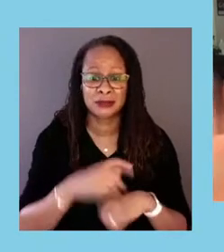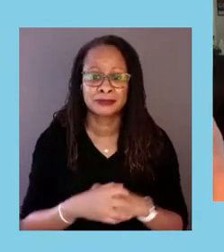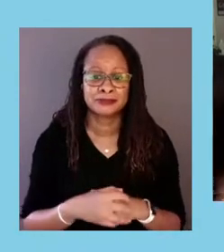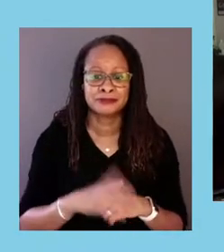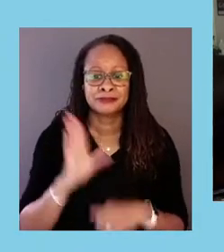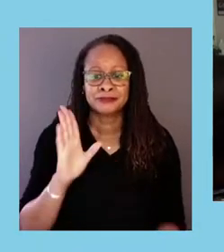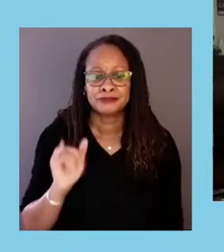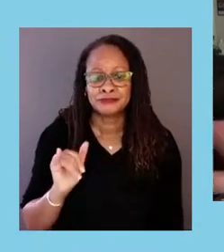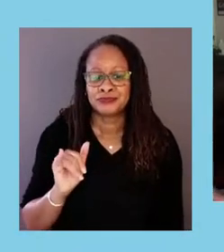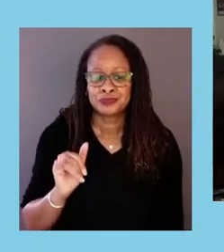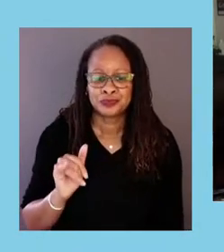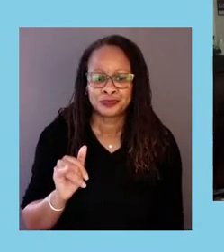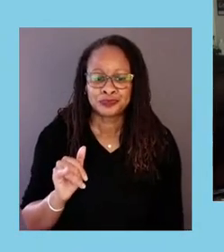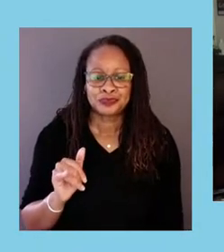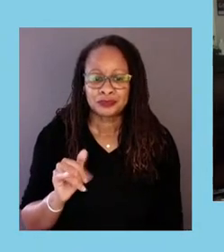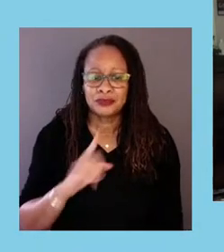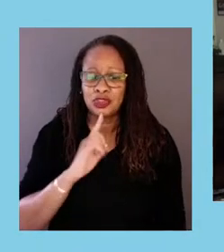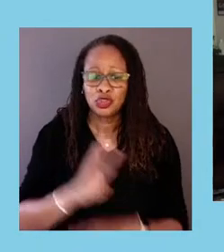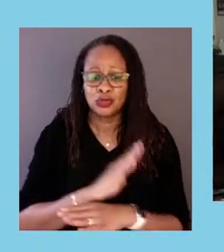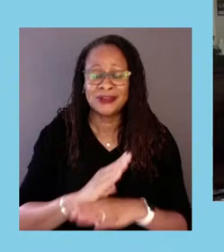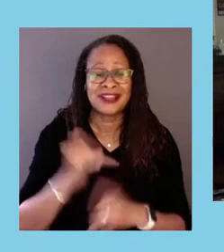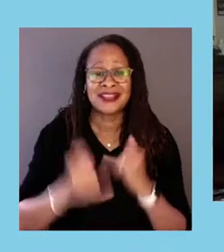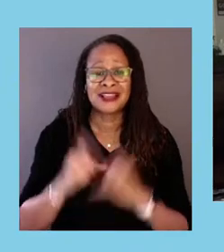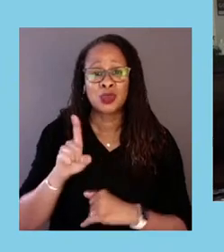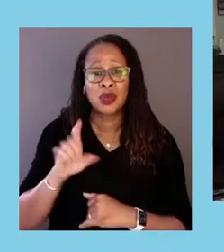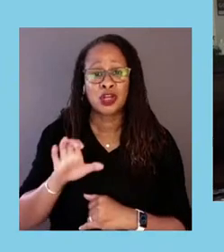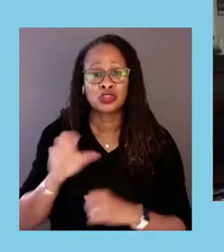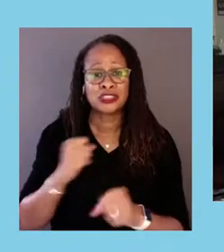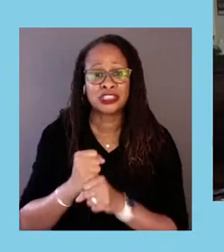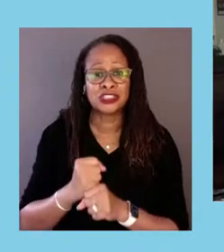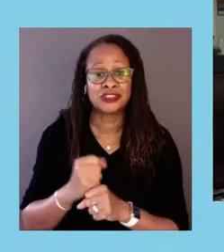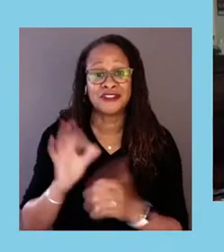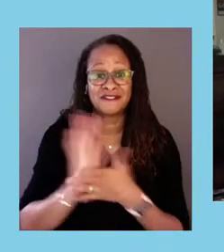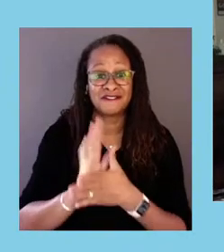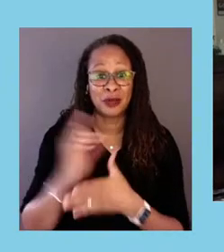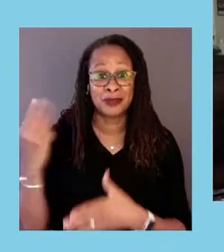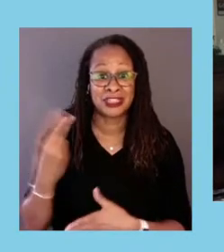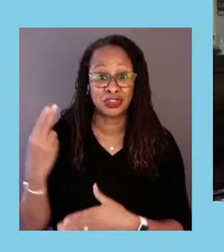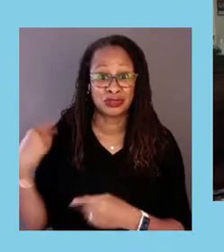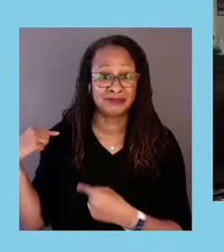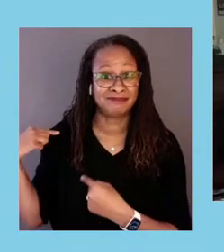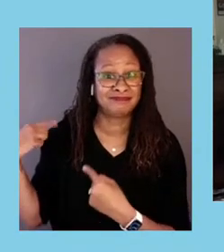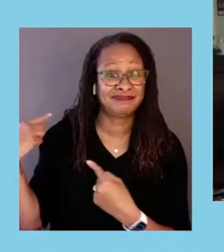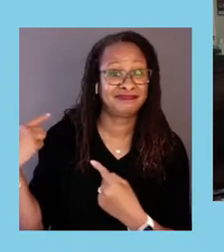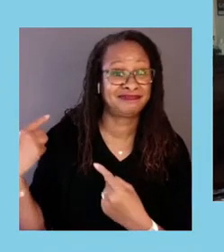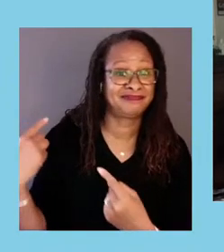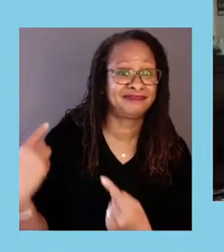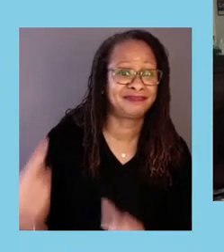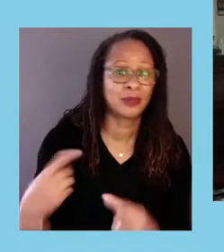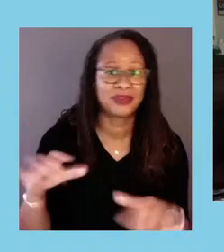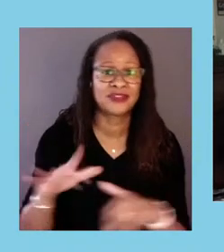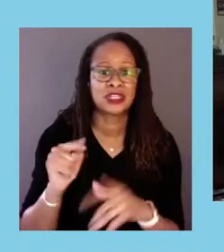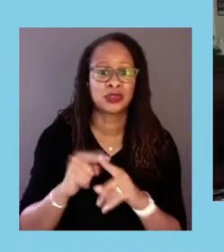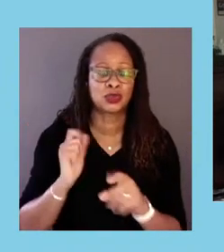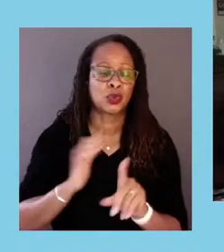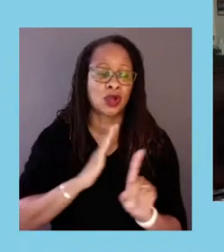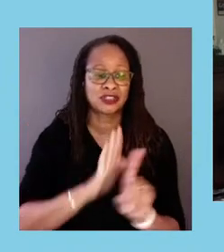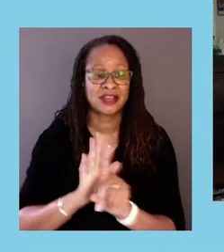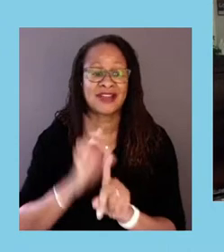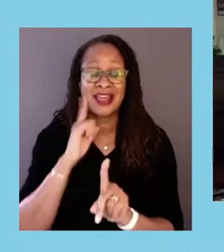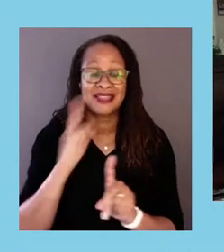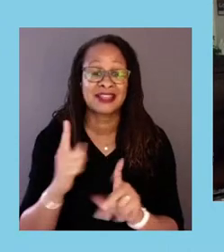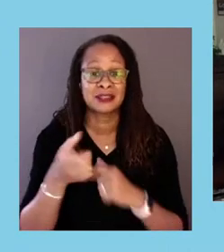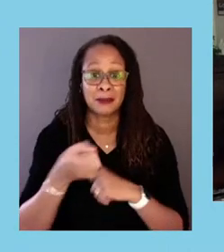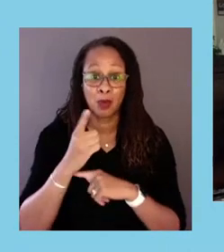just literally over the last 100 years of film history, we've done that to ourselves. And I think maybe this is a moment where